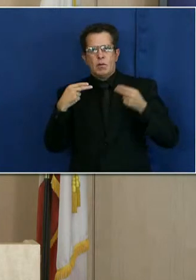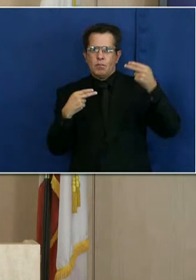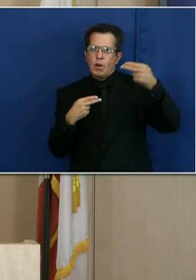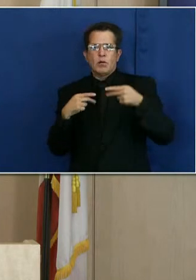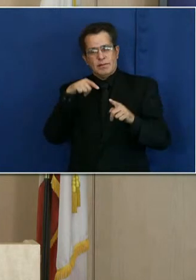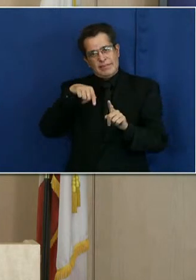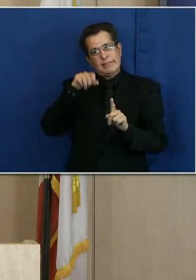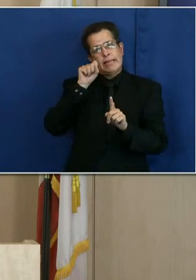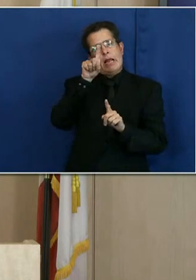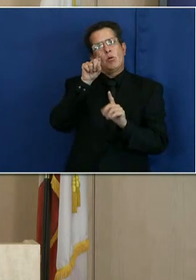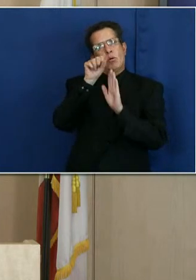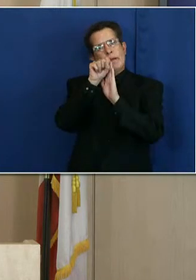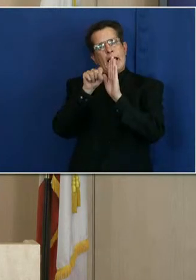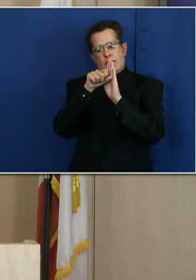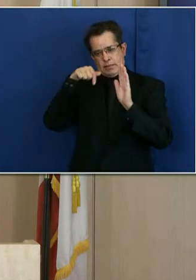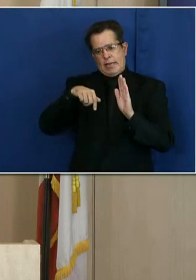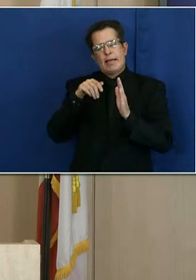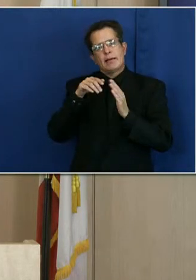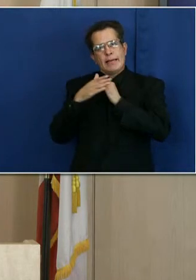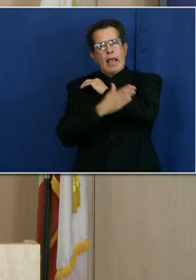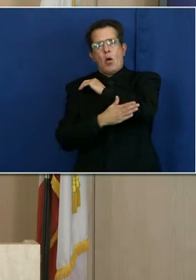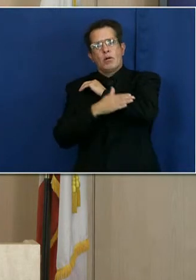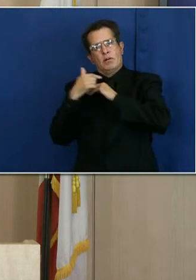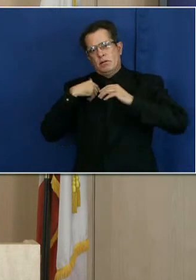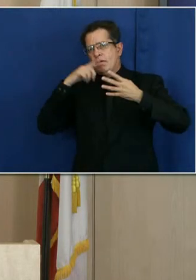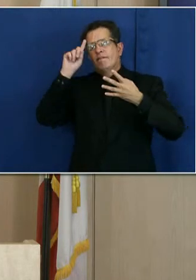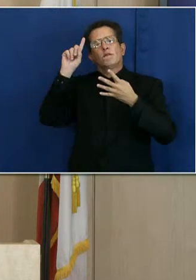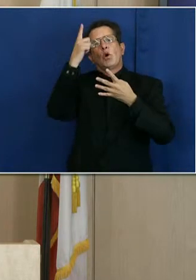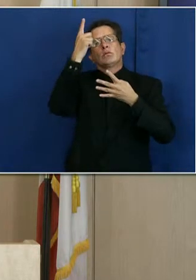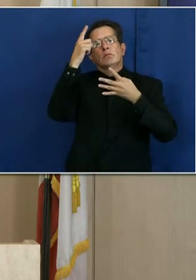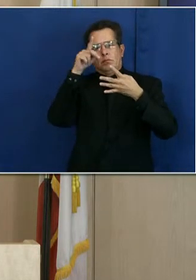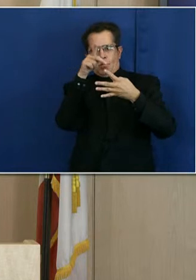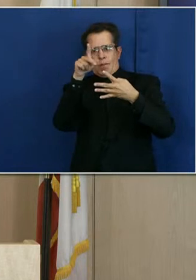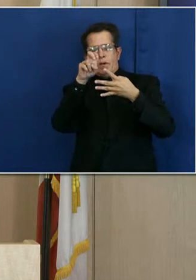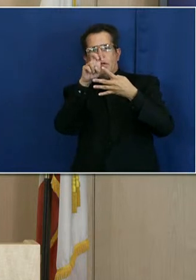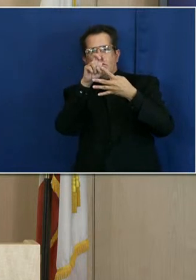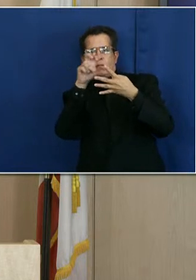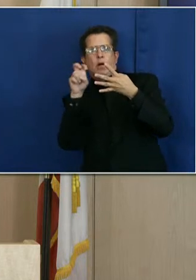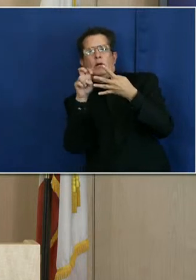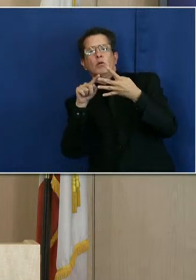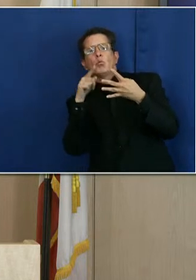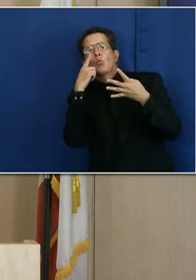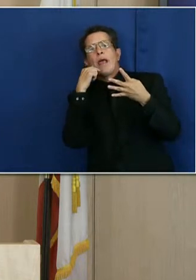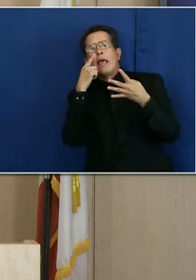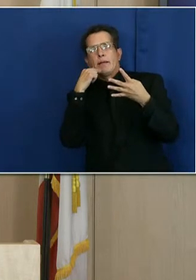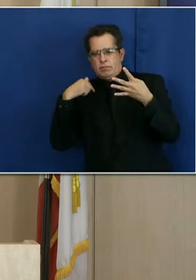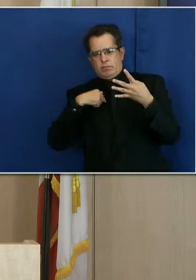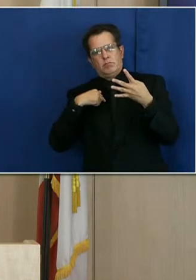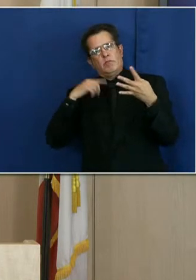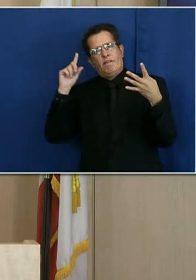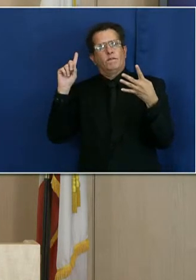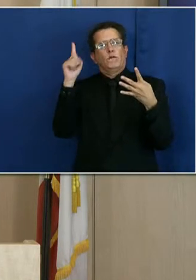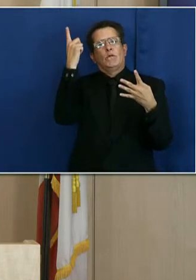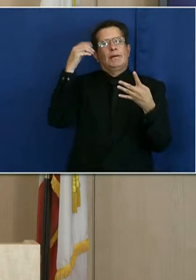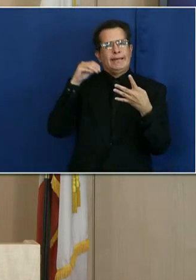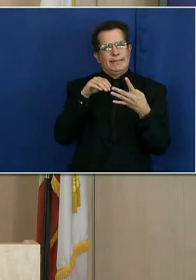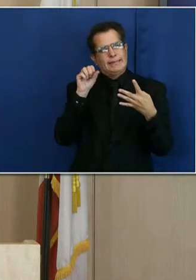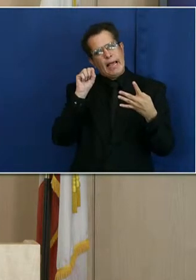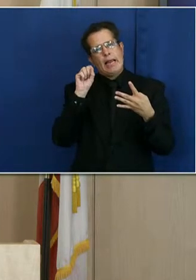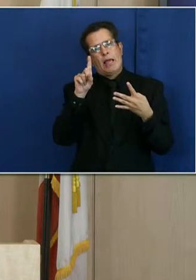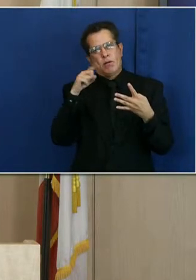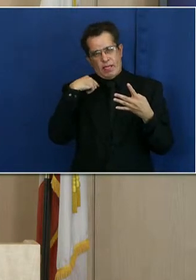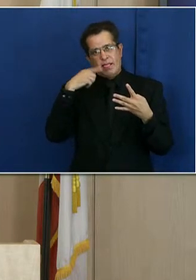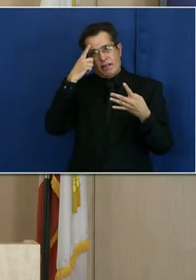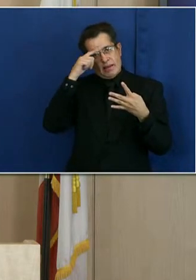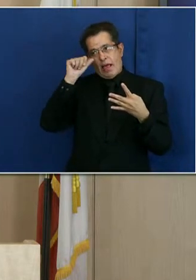first county to come off of the purple list to red, and we think that